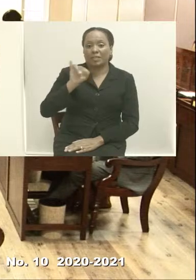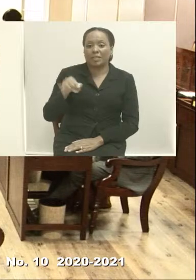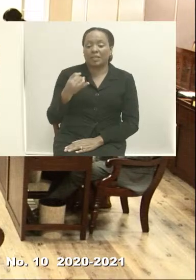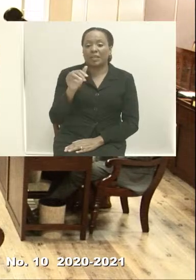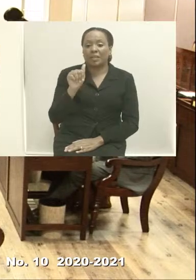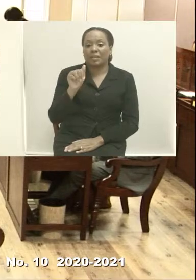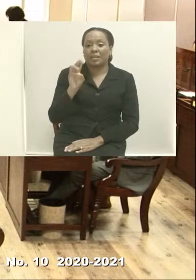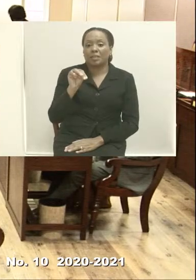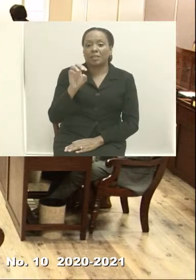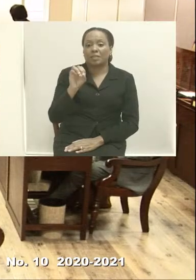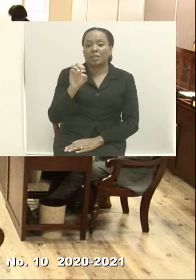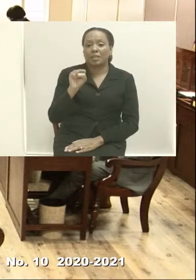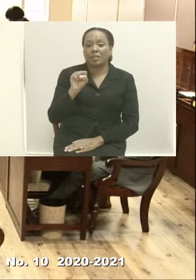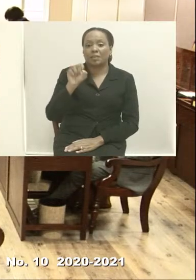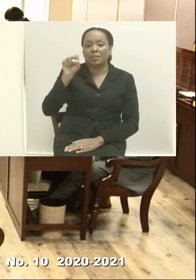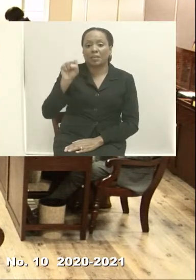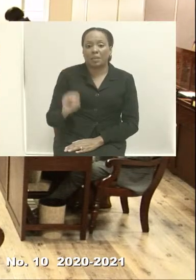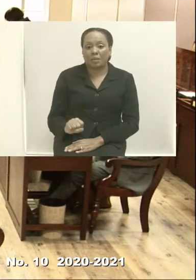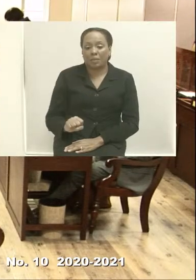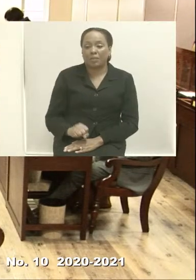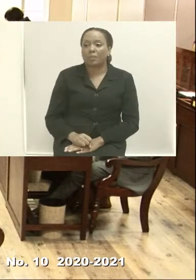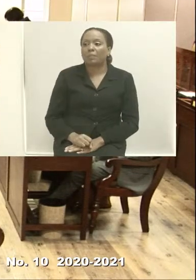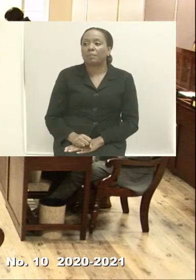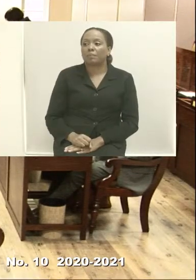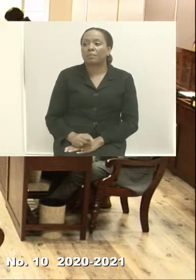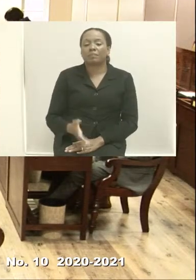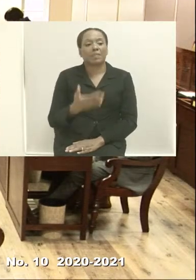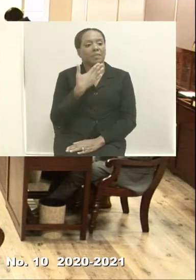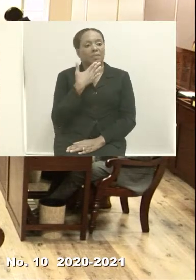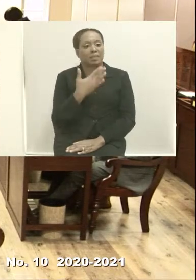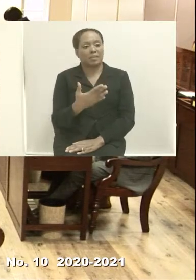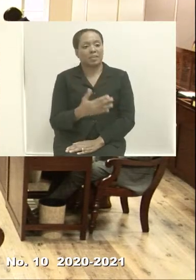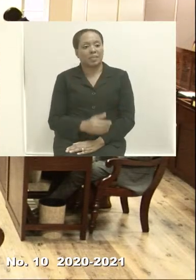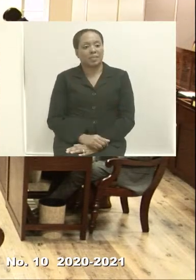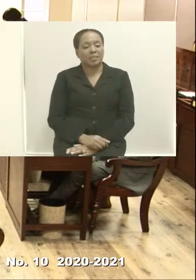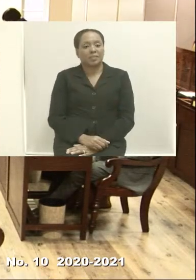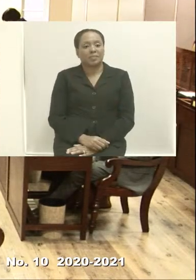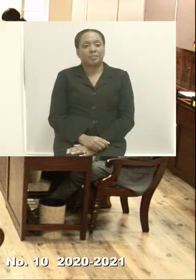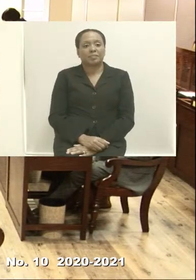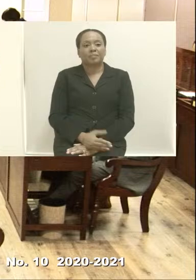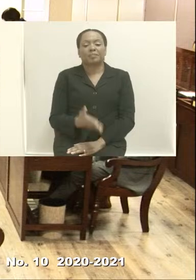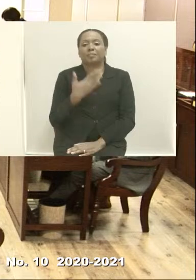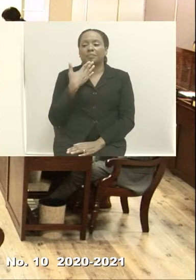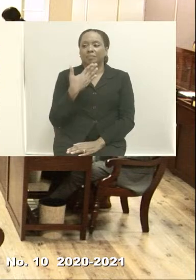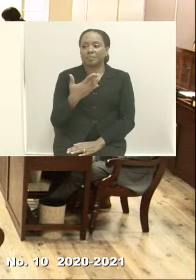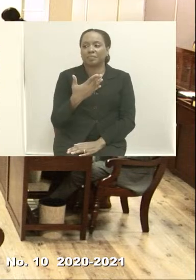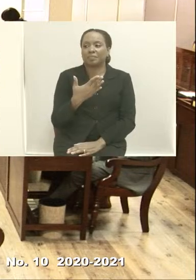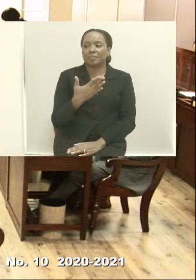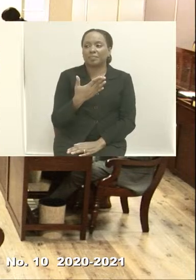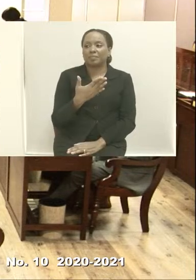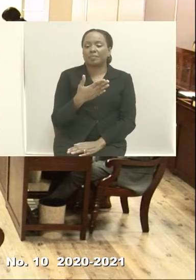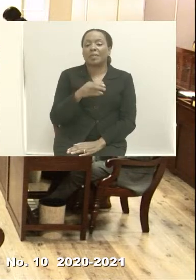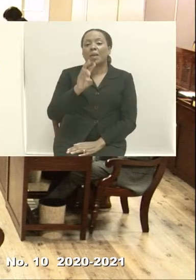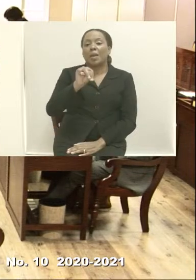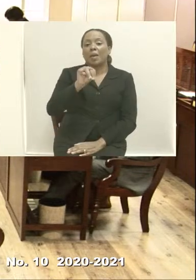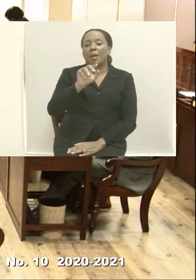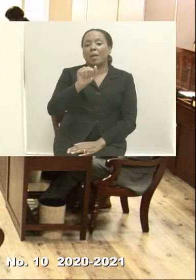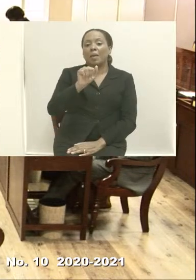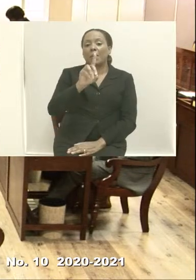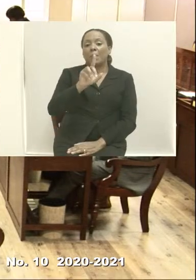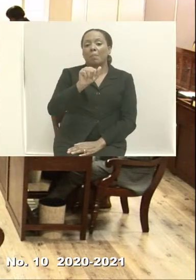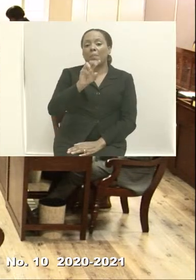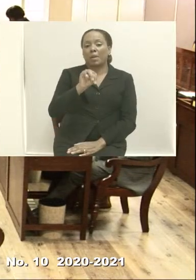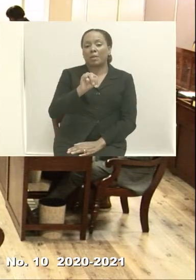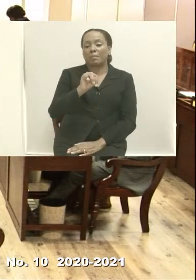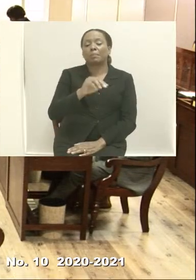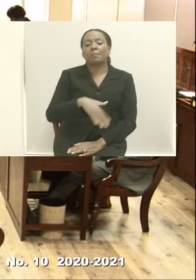Thank you, Madam Chair. And I want to thank the Honourable Member for St. James Central for